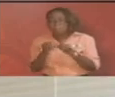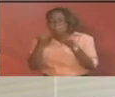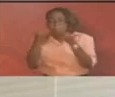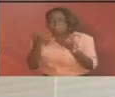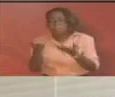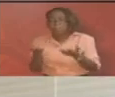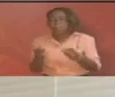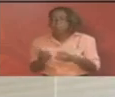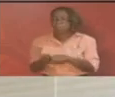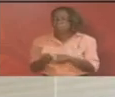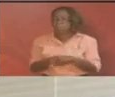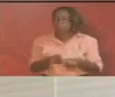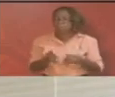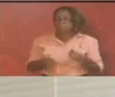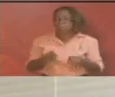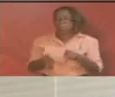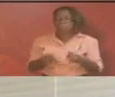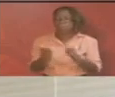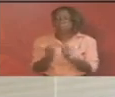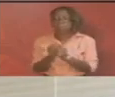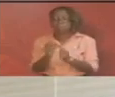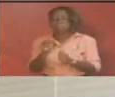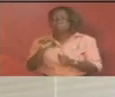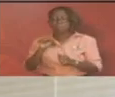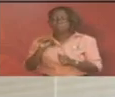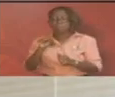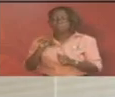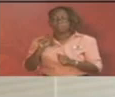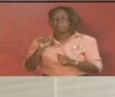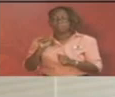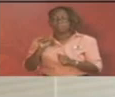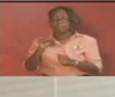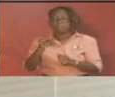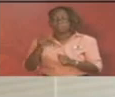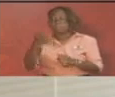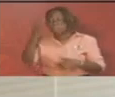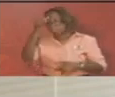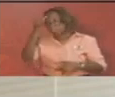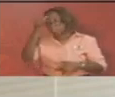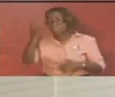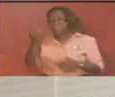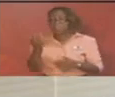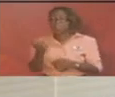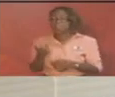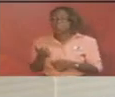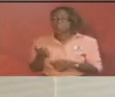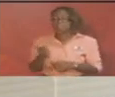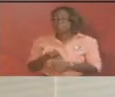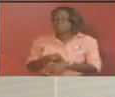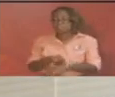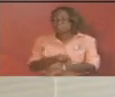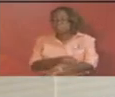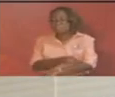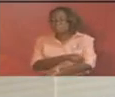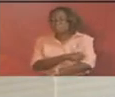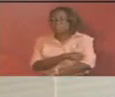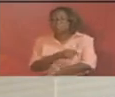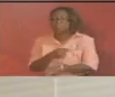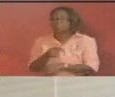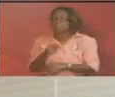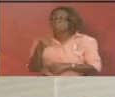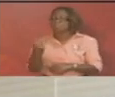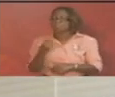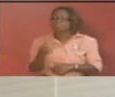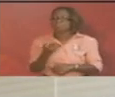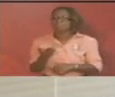reported skin changes as the only symptom of infection. Has that been part of our findings here in Trinidad